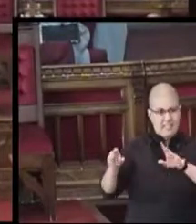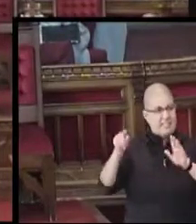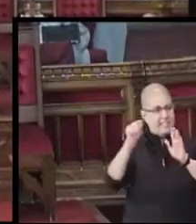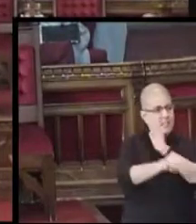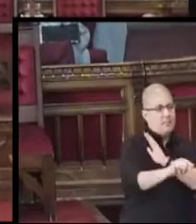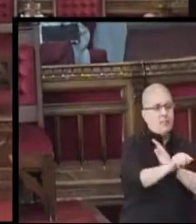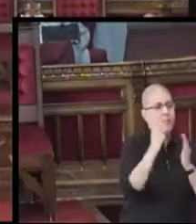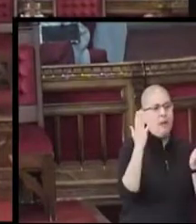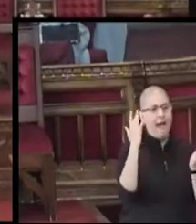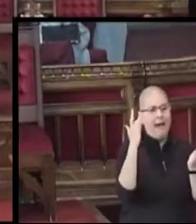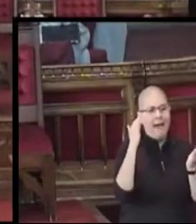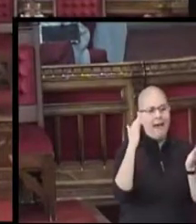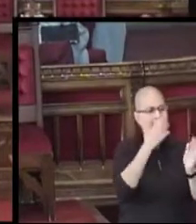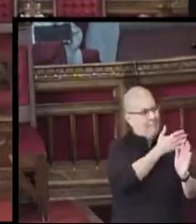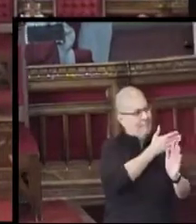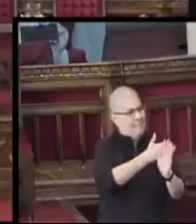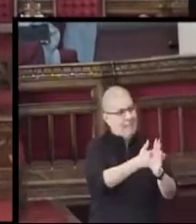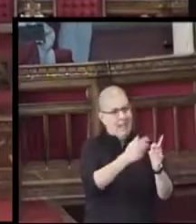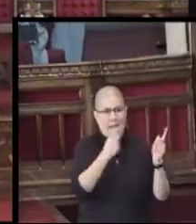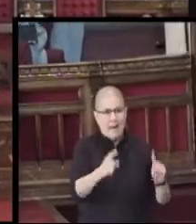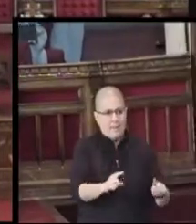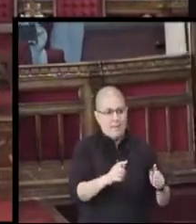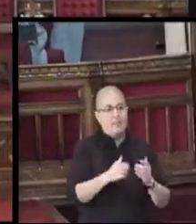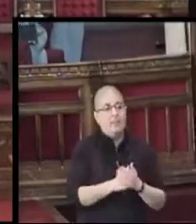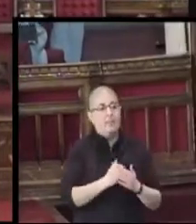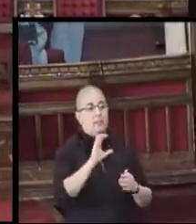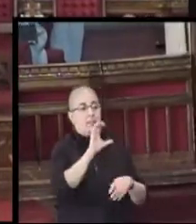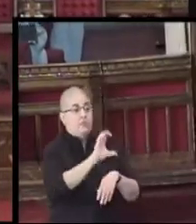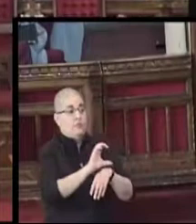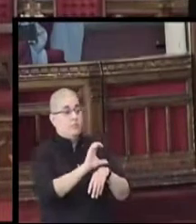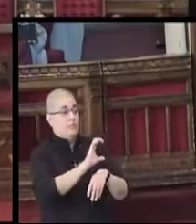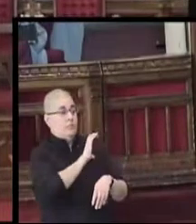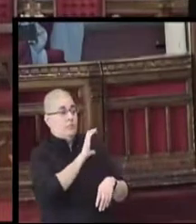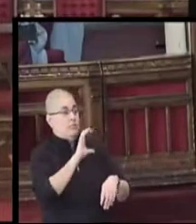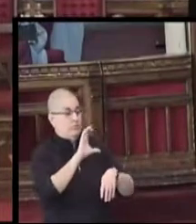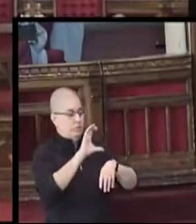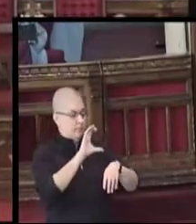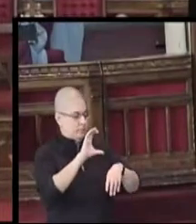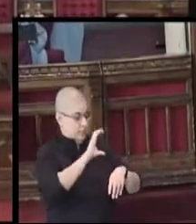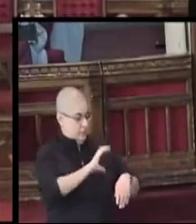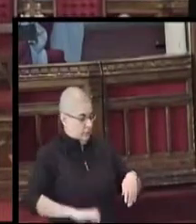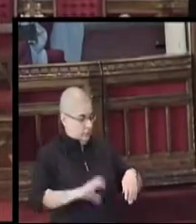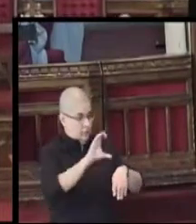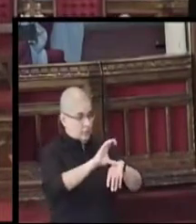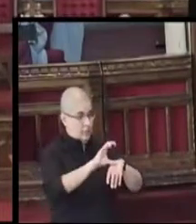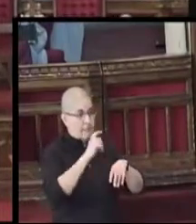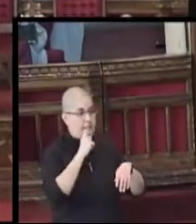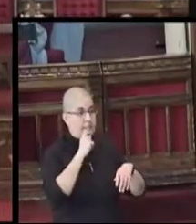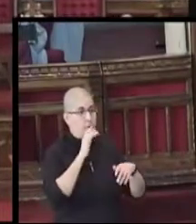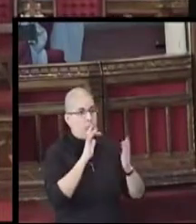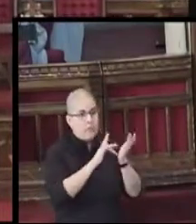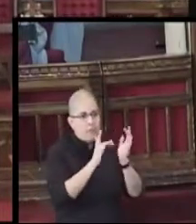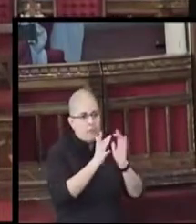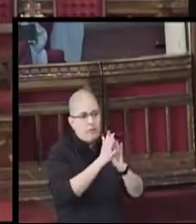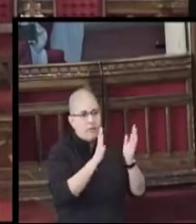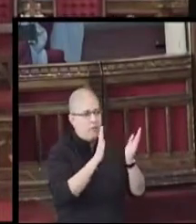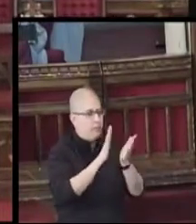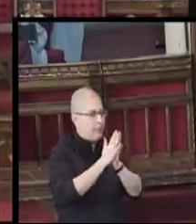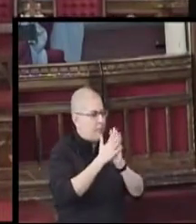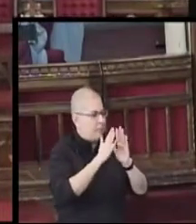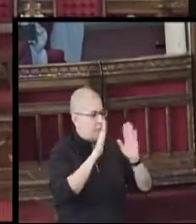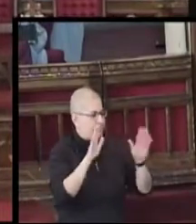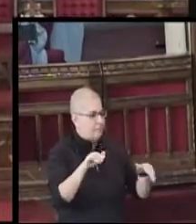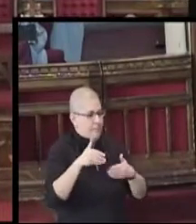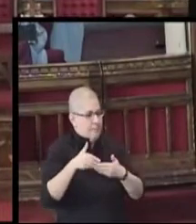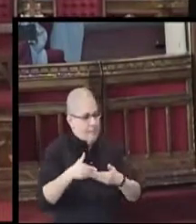life? You know, the Christian church, has been said, has domesticated Jesus. We spend a lot of time with the